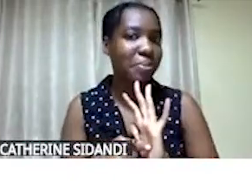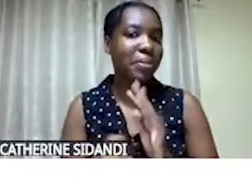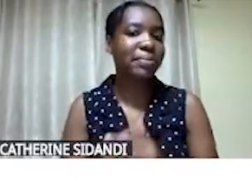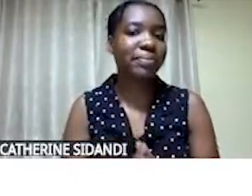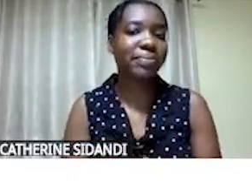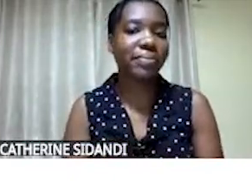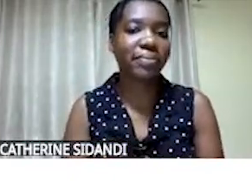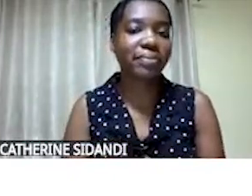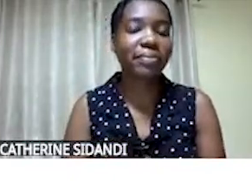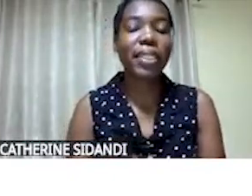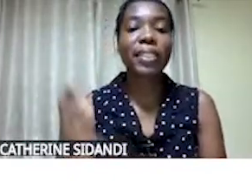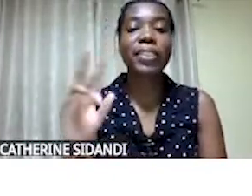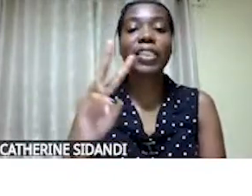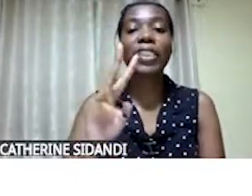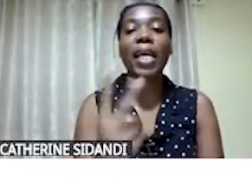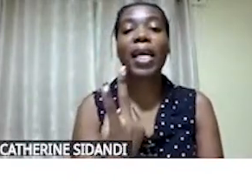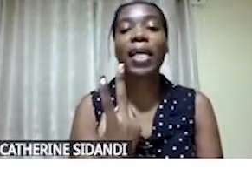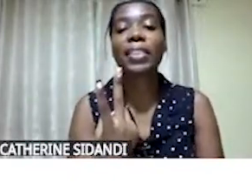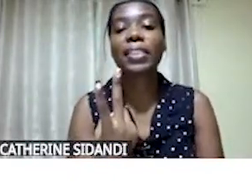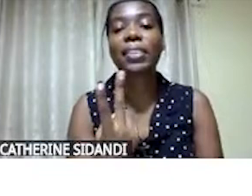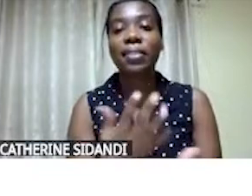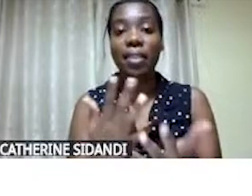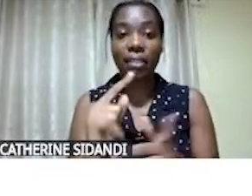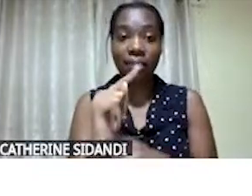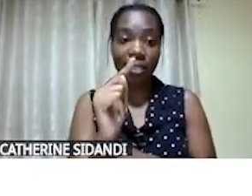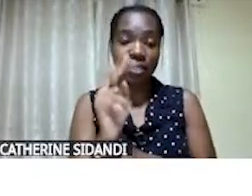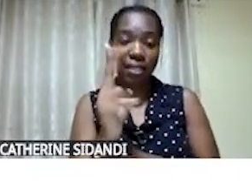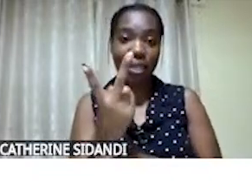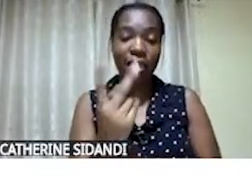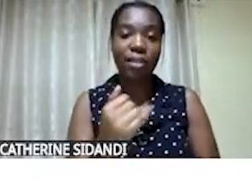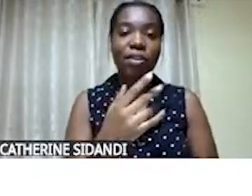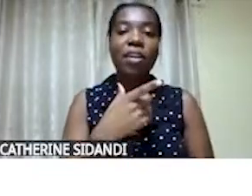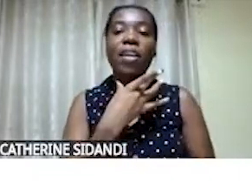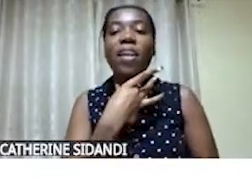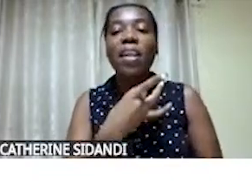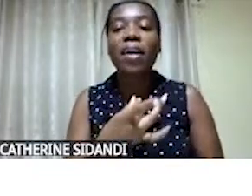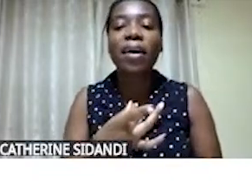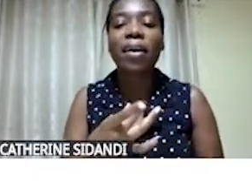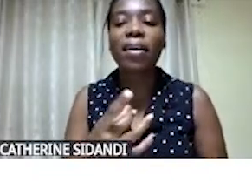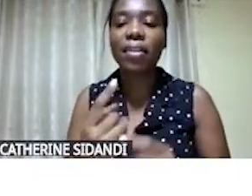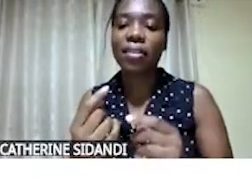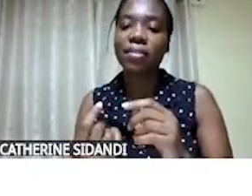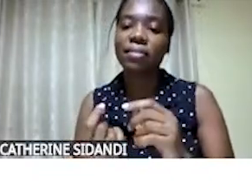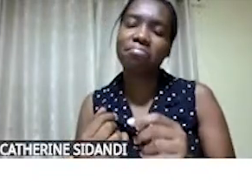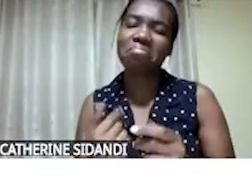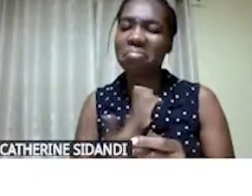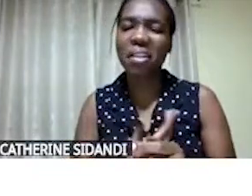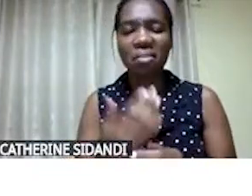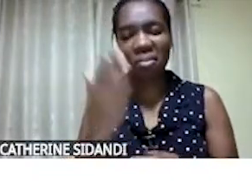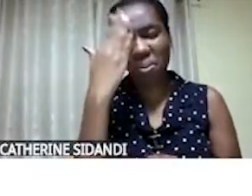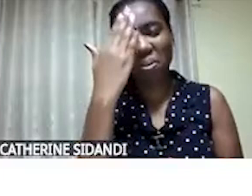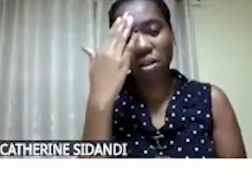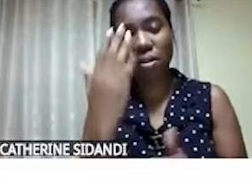second thing that perhaps I'd like for it to guide us is the hope is not a